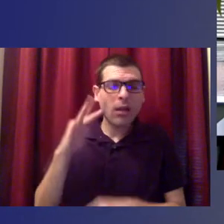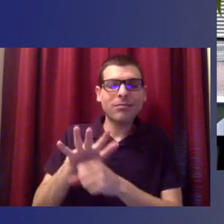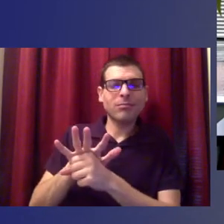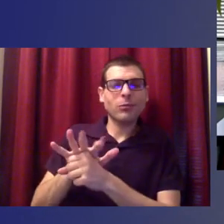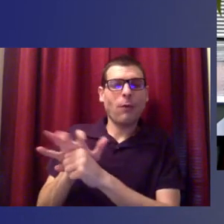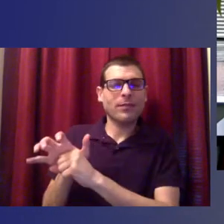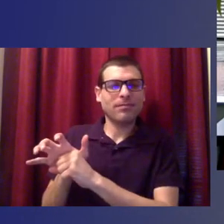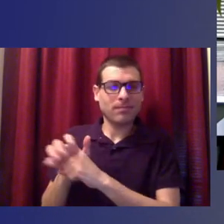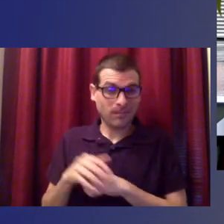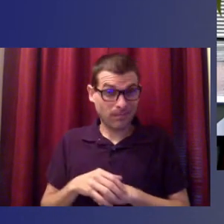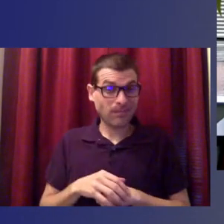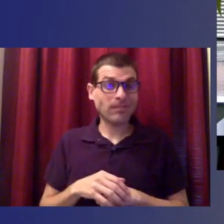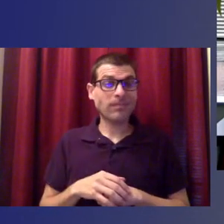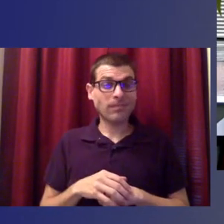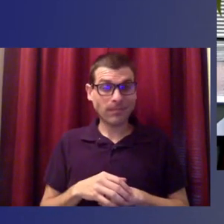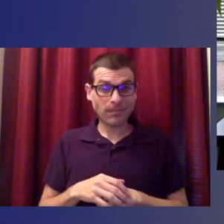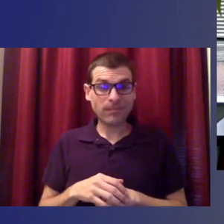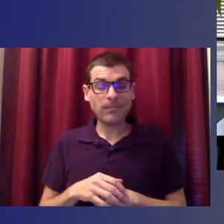knowing that